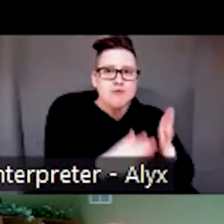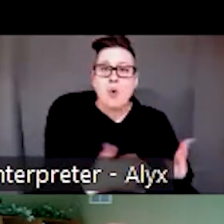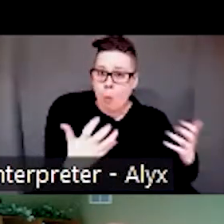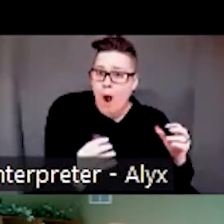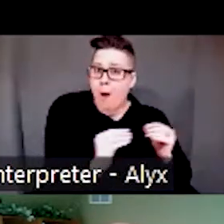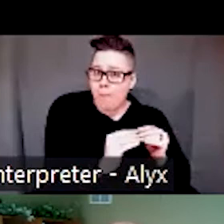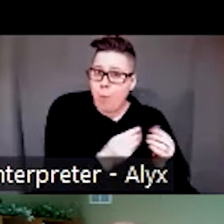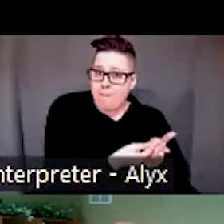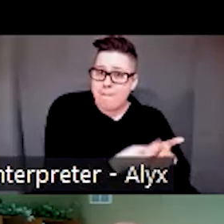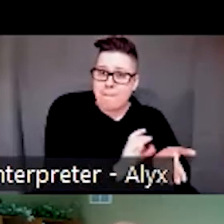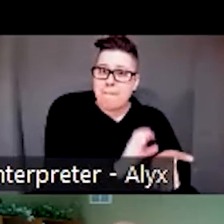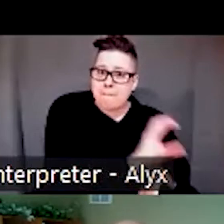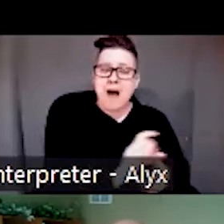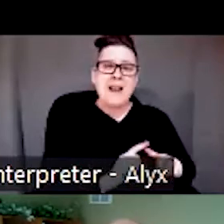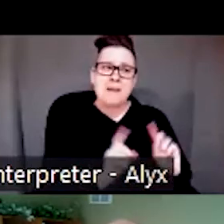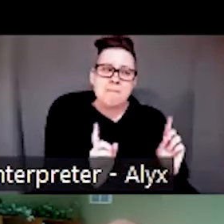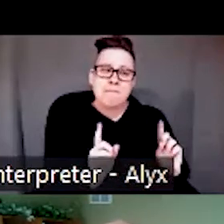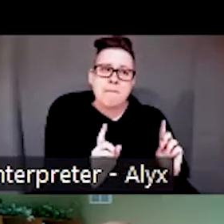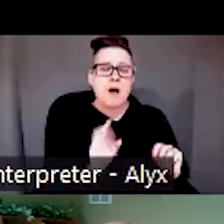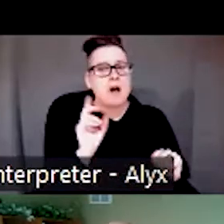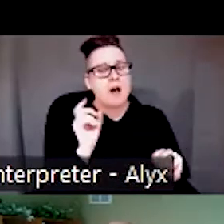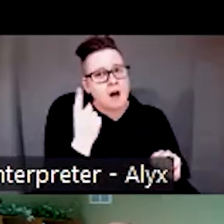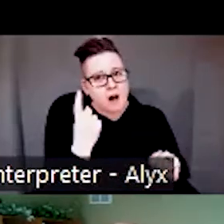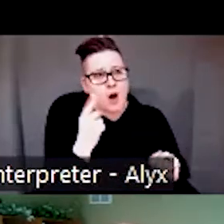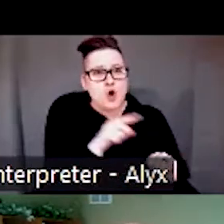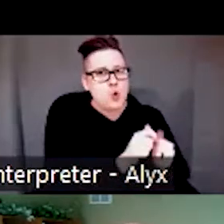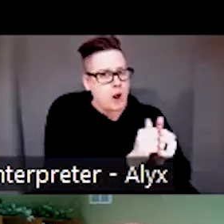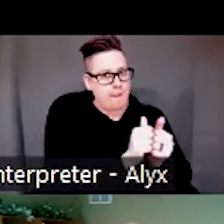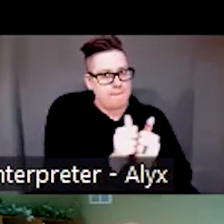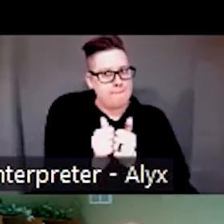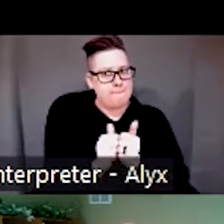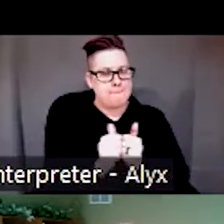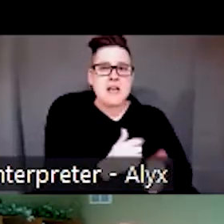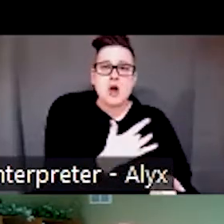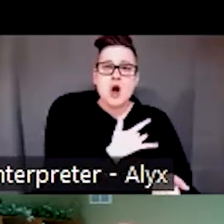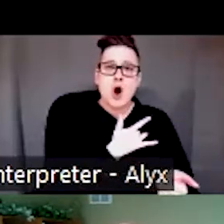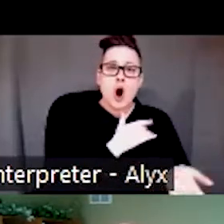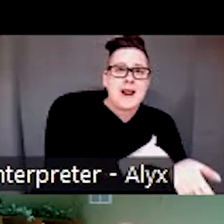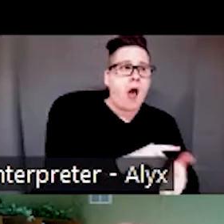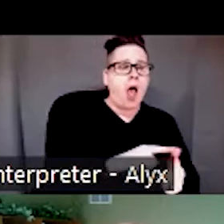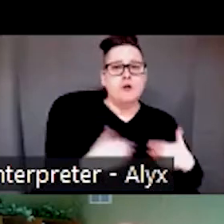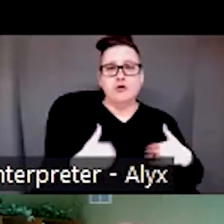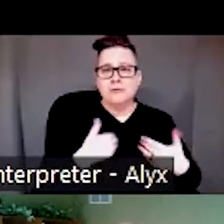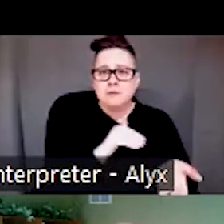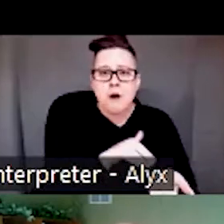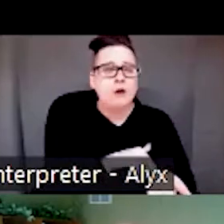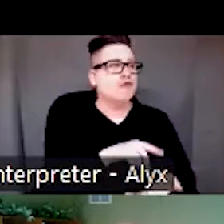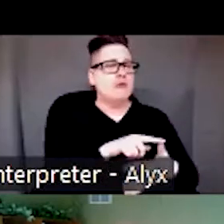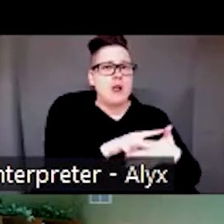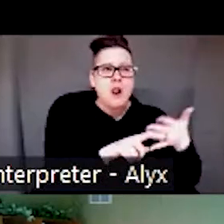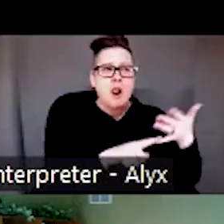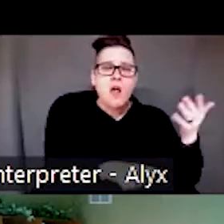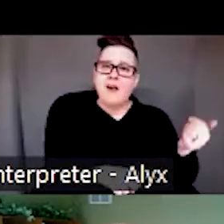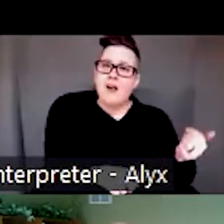sleep research, but you have to realize that you're in competition with the cardiologists and the pulmonologists. And, the problem